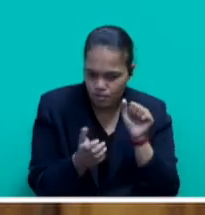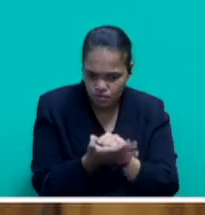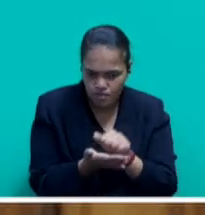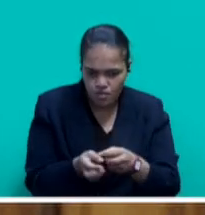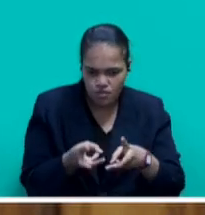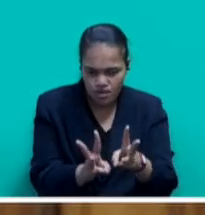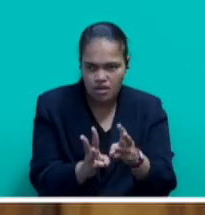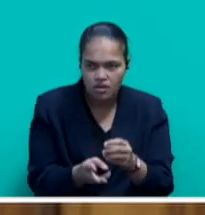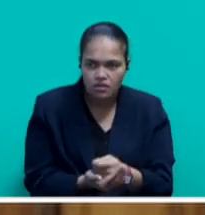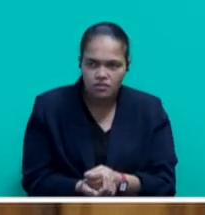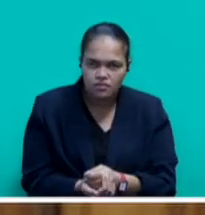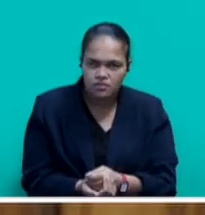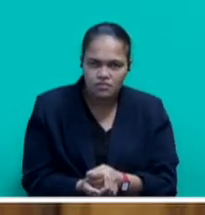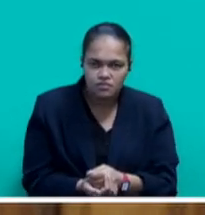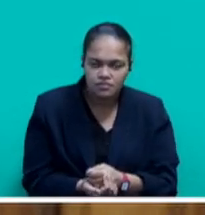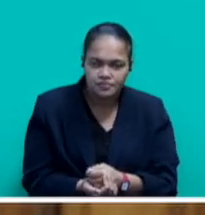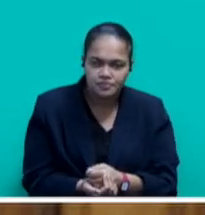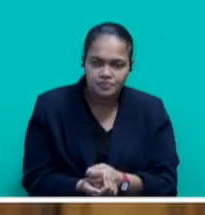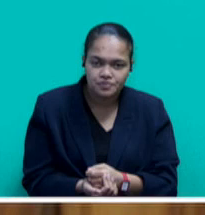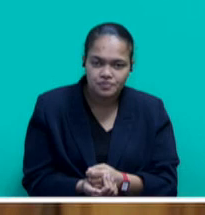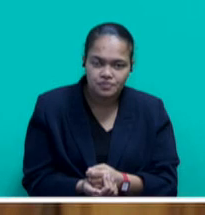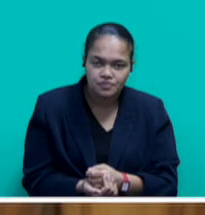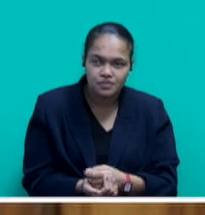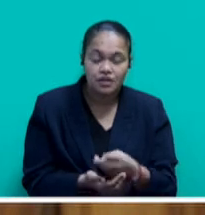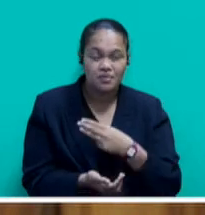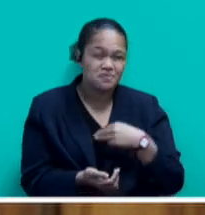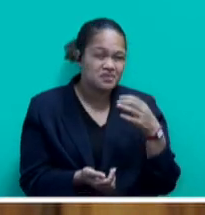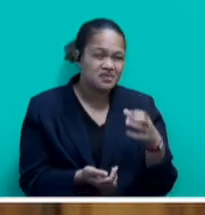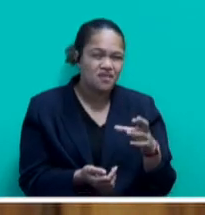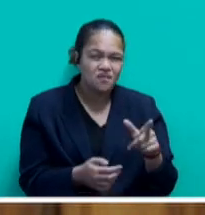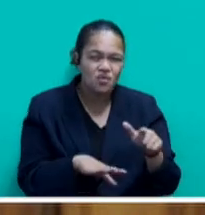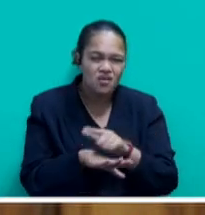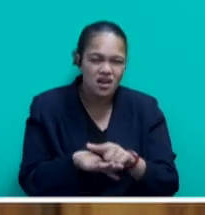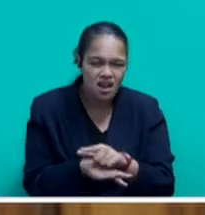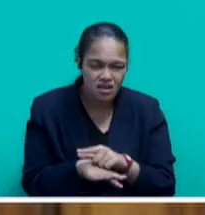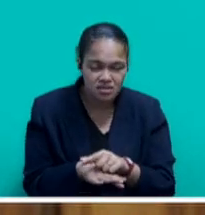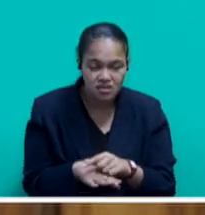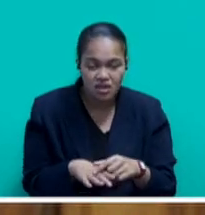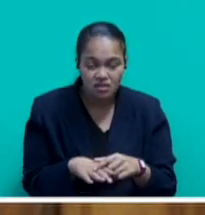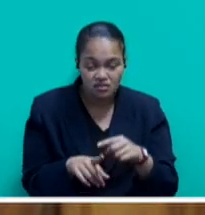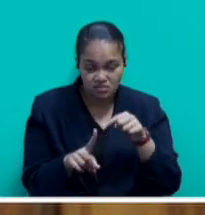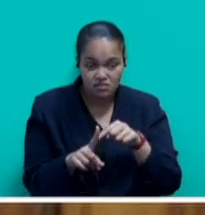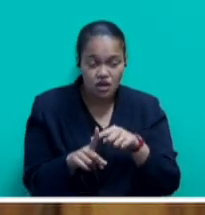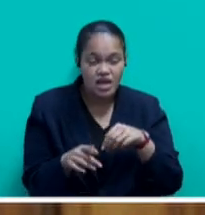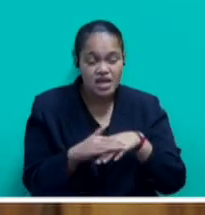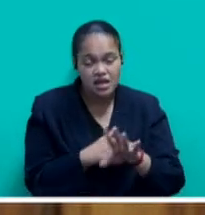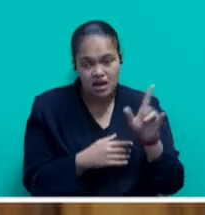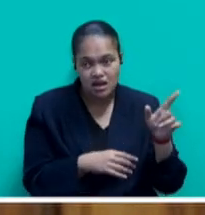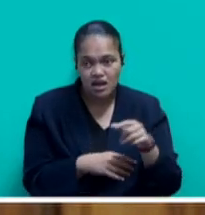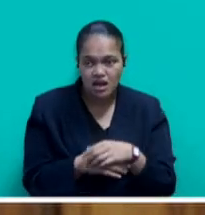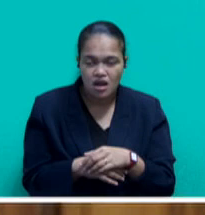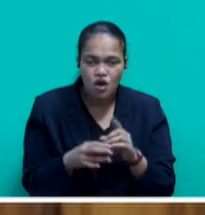Speaker, sir, the Minister for Lands, Honorable Vosorong, was in Novalau to